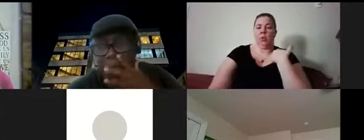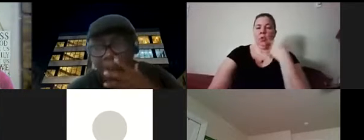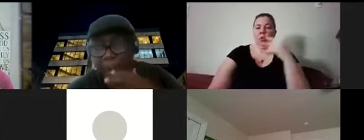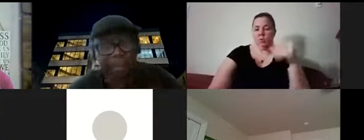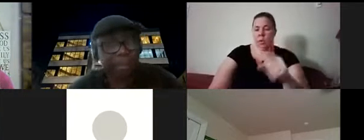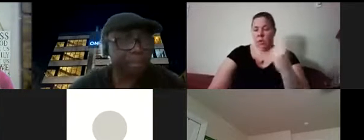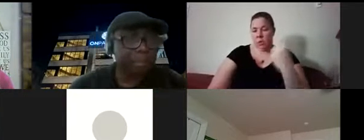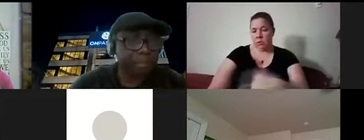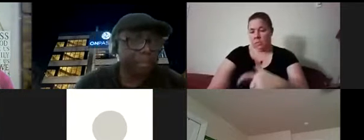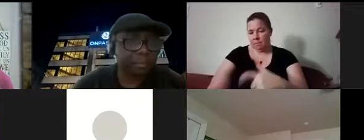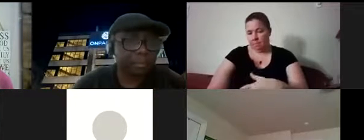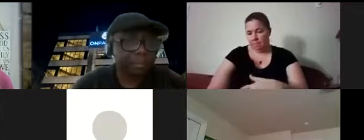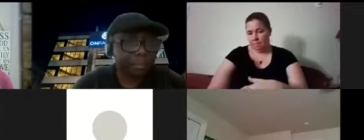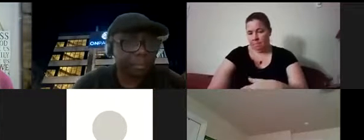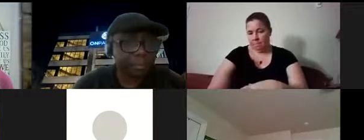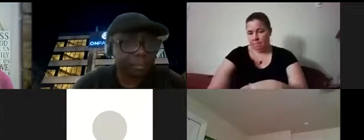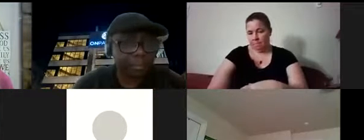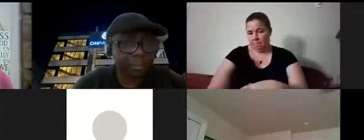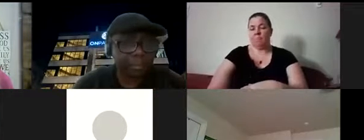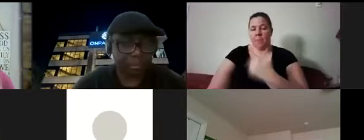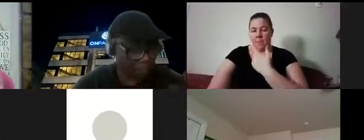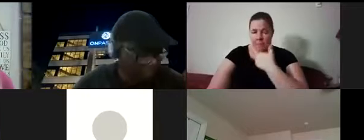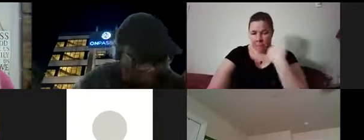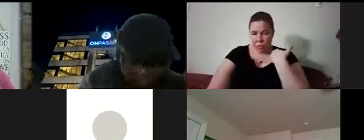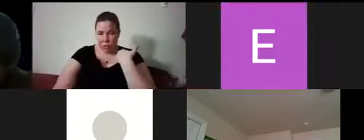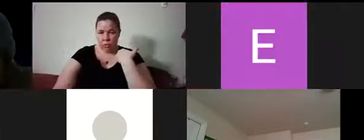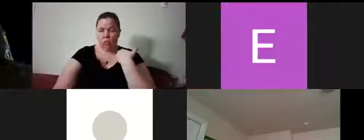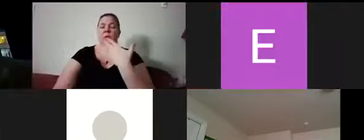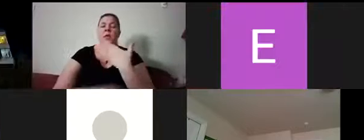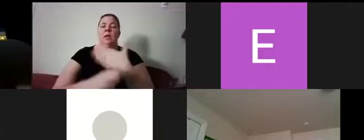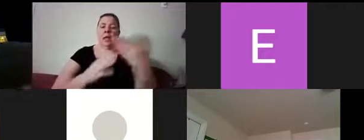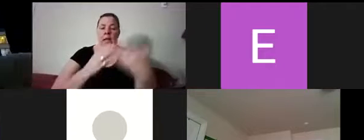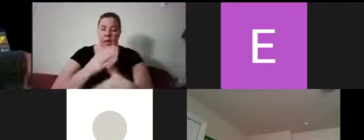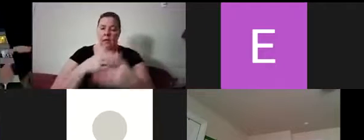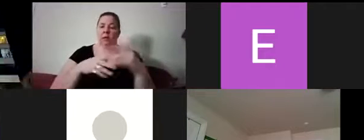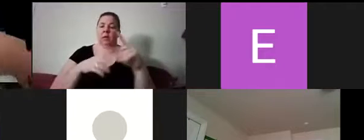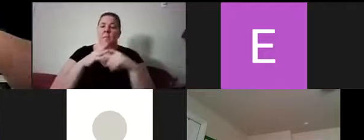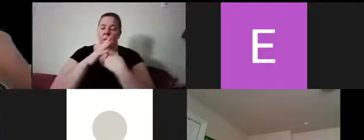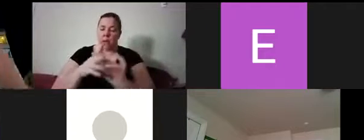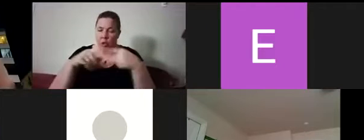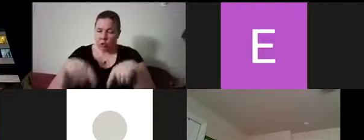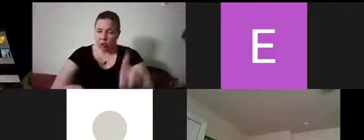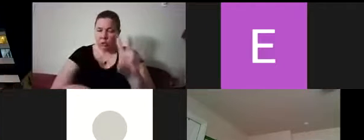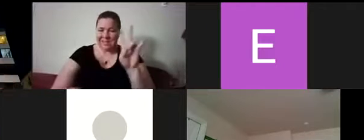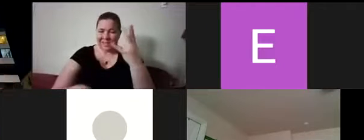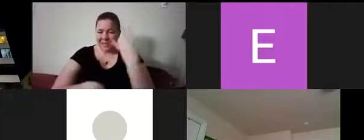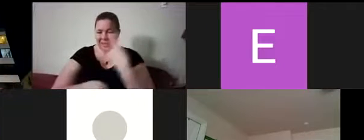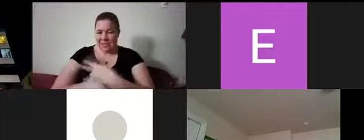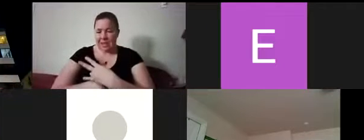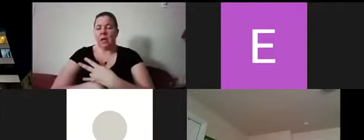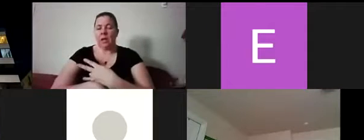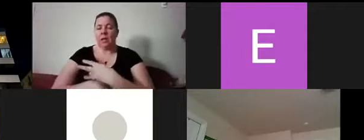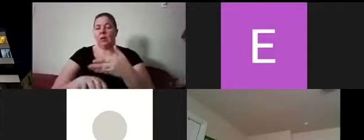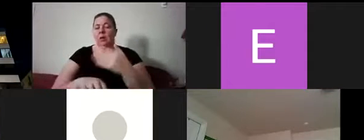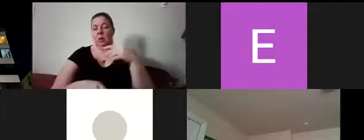one-time subscription during or at the end or beginning or during the 7-day free trial, and that's it. You've made 2